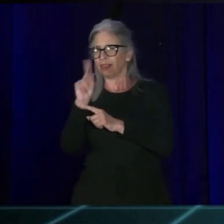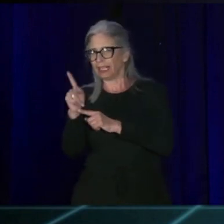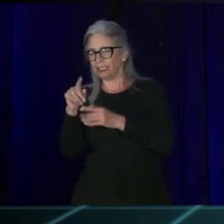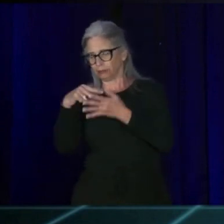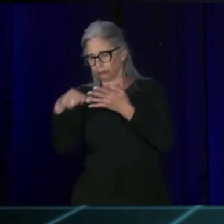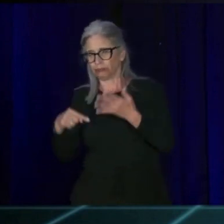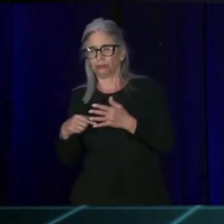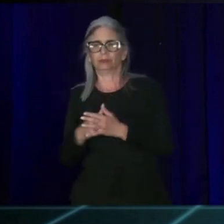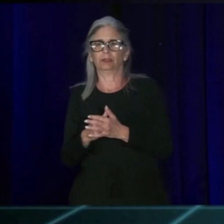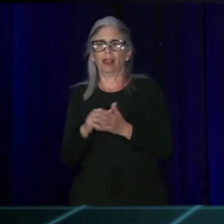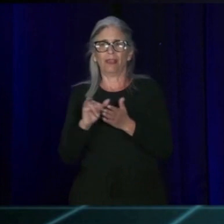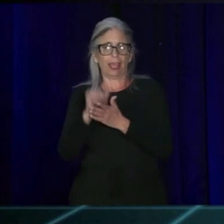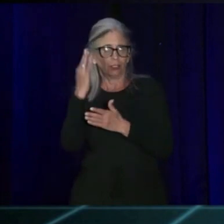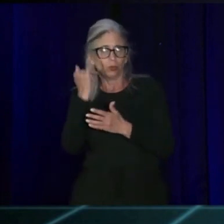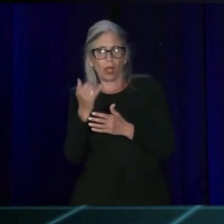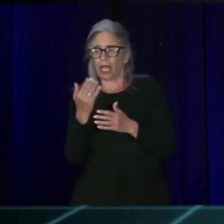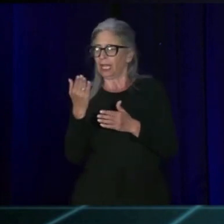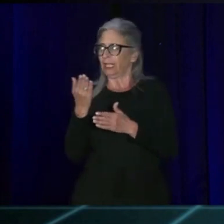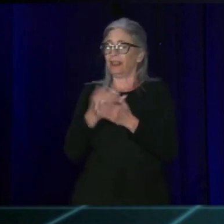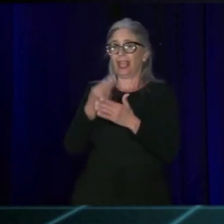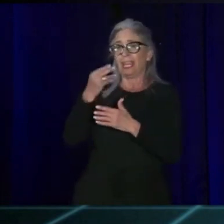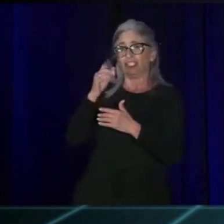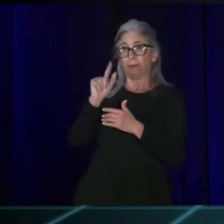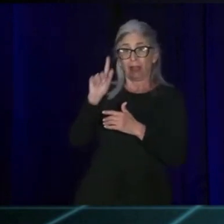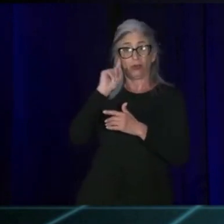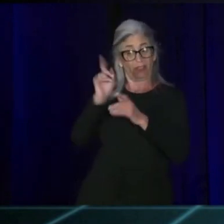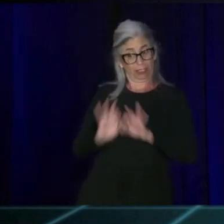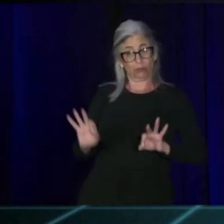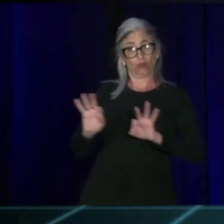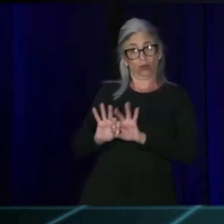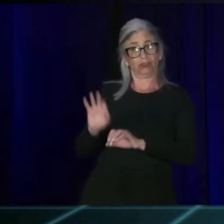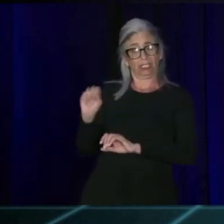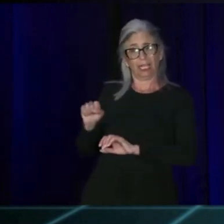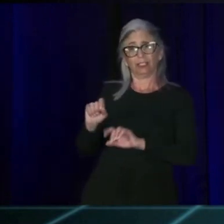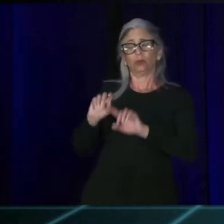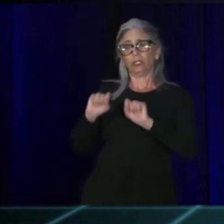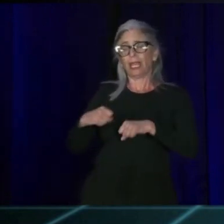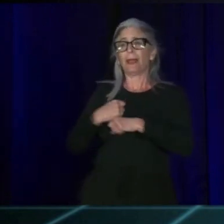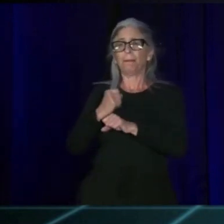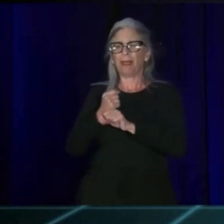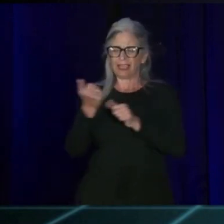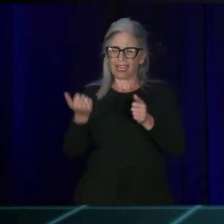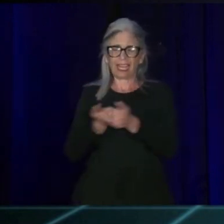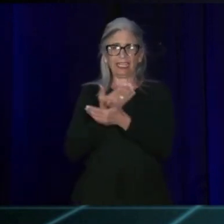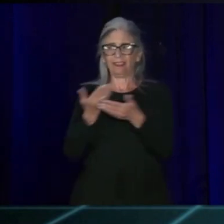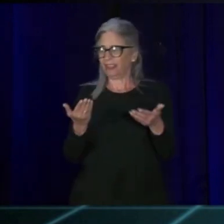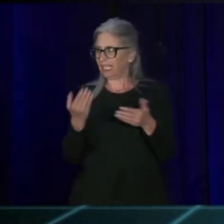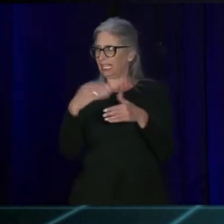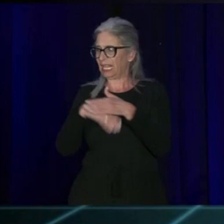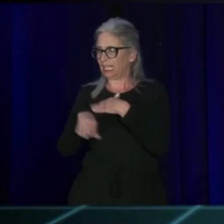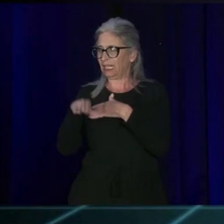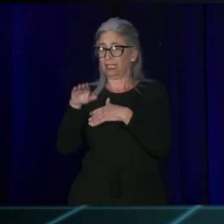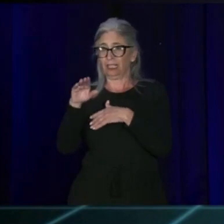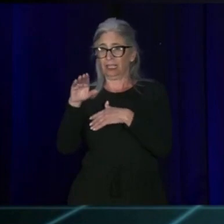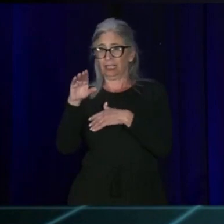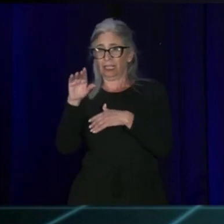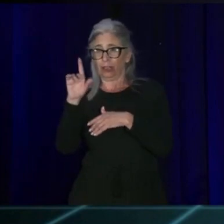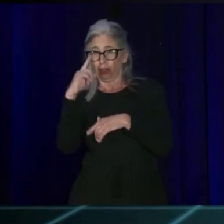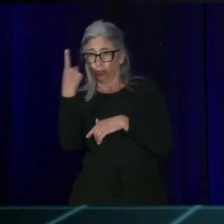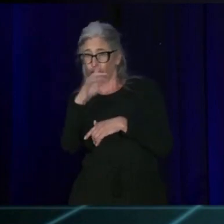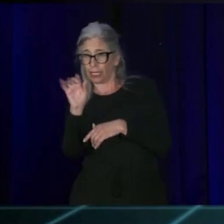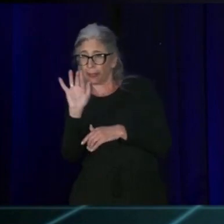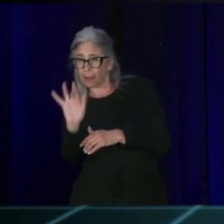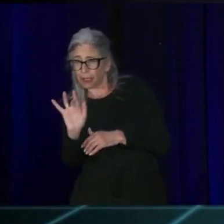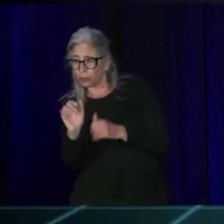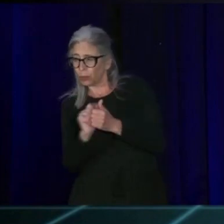exactly why using semantic HTML is so important. While we could make anything in HTML look like a button with some additional CSS,